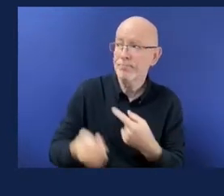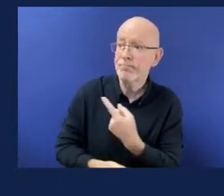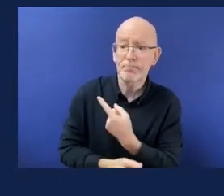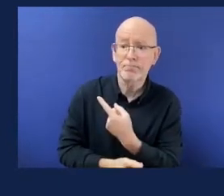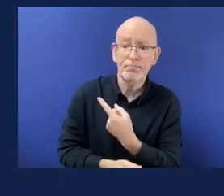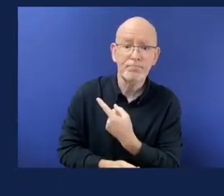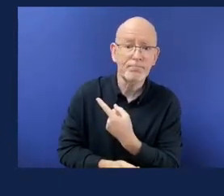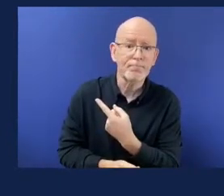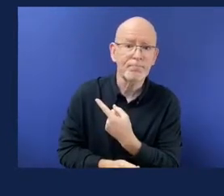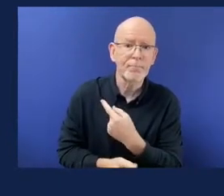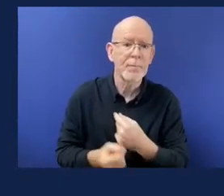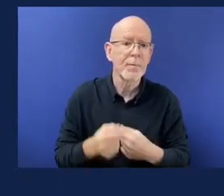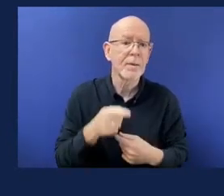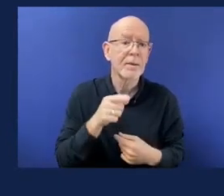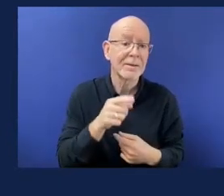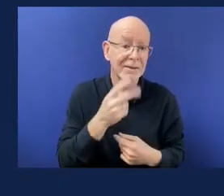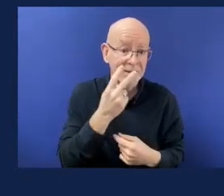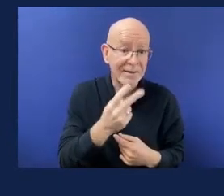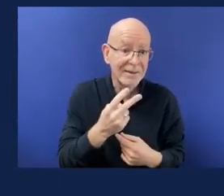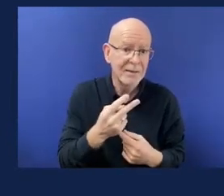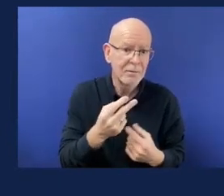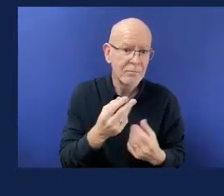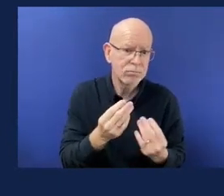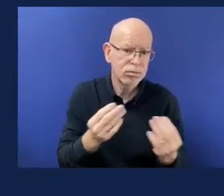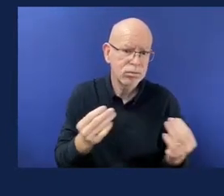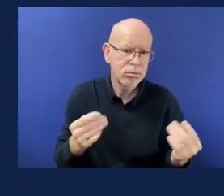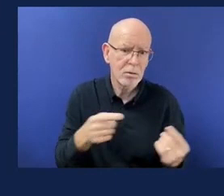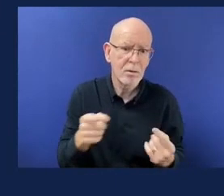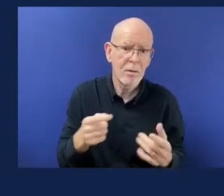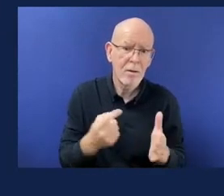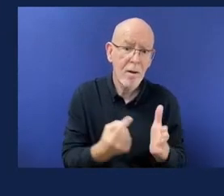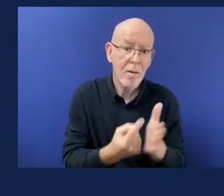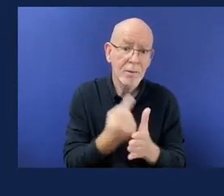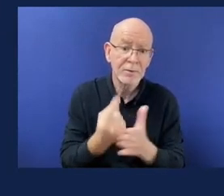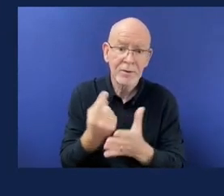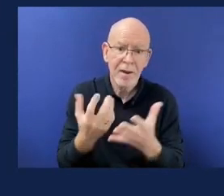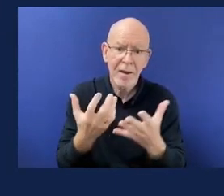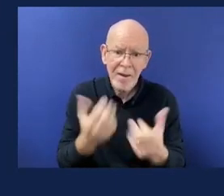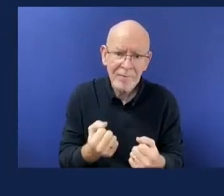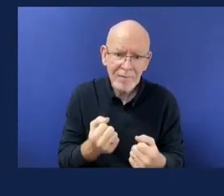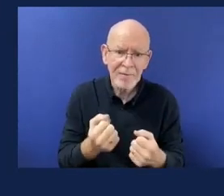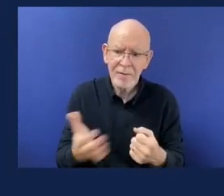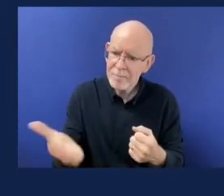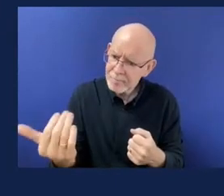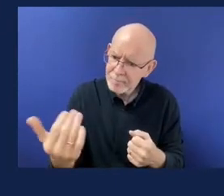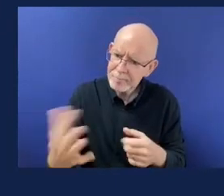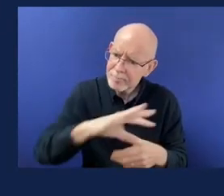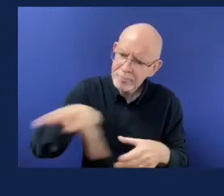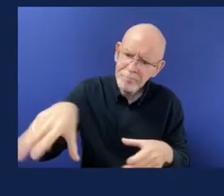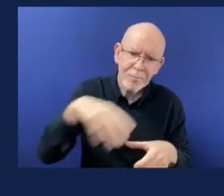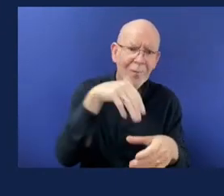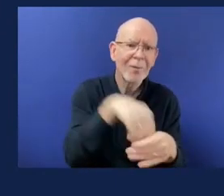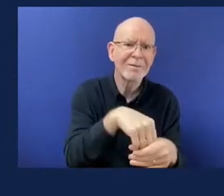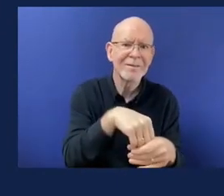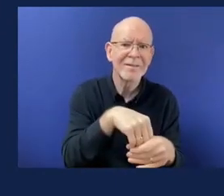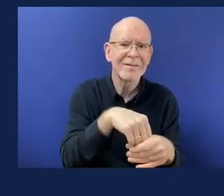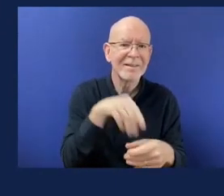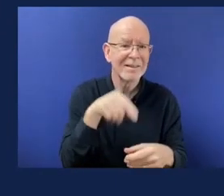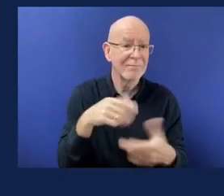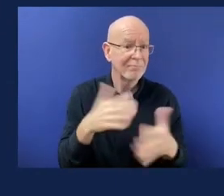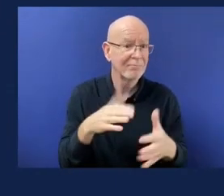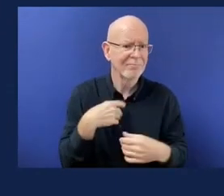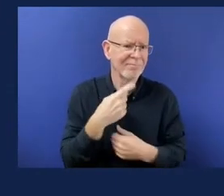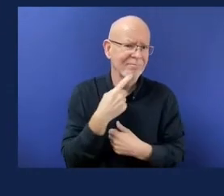standards. Because of the ongoing COVID outbreak, FIFA weren't able to inspect the